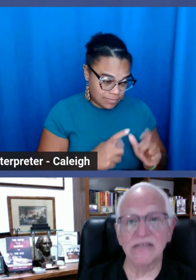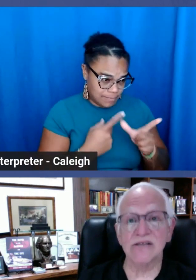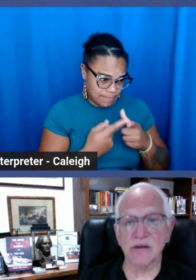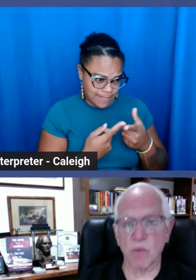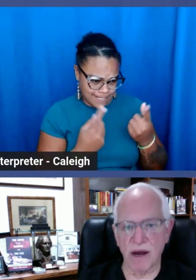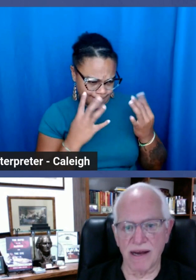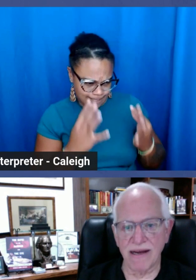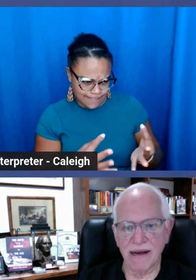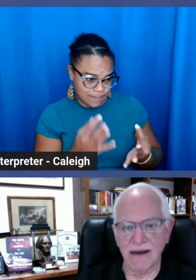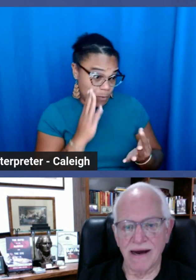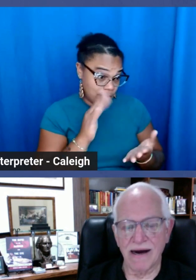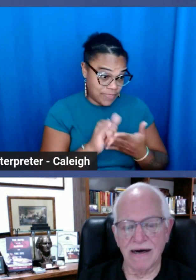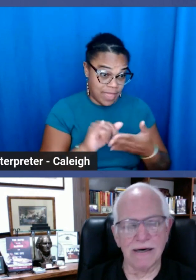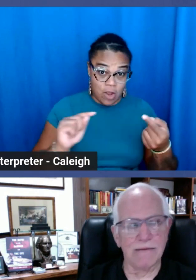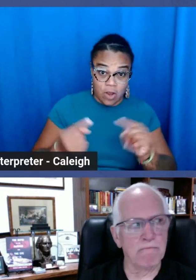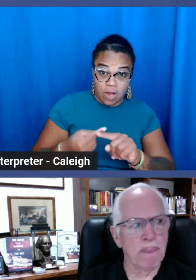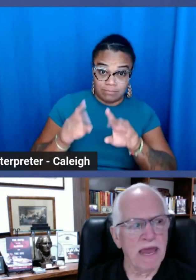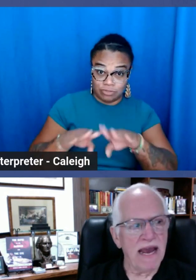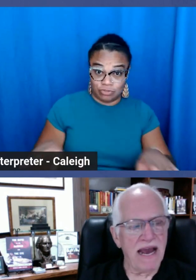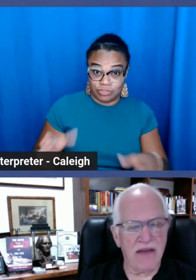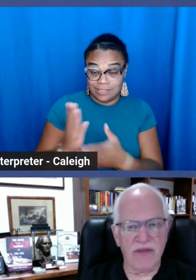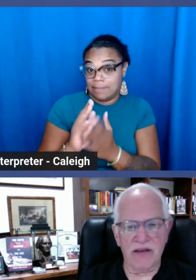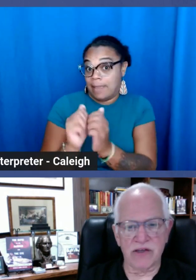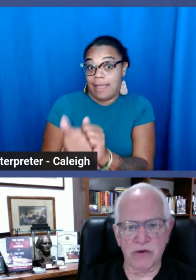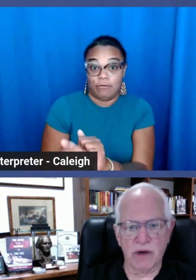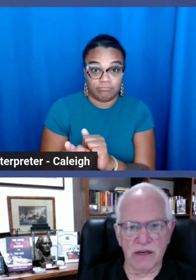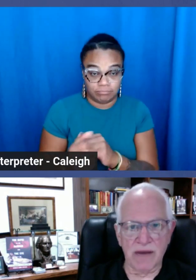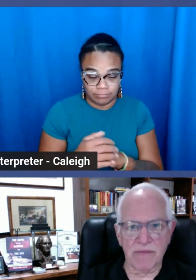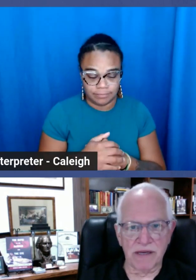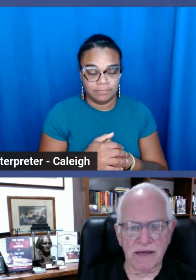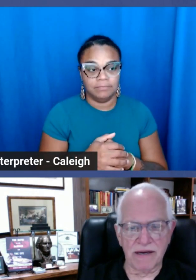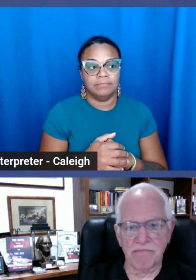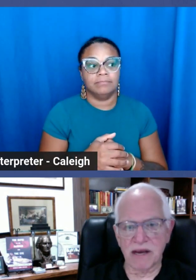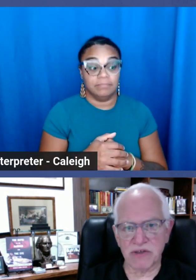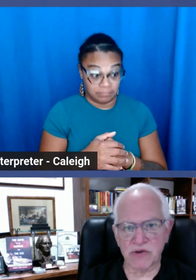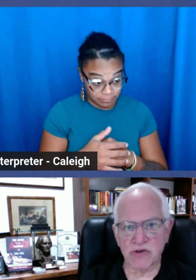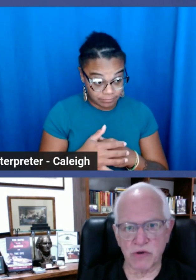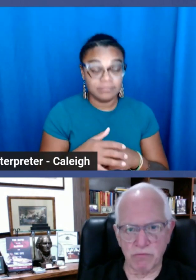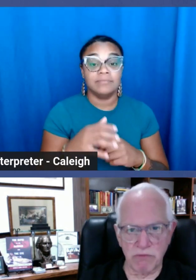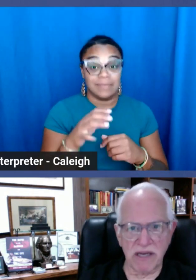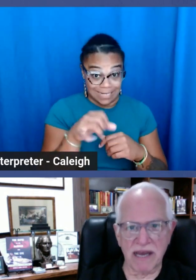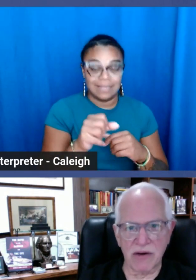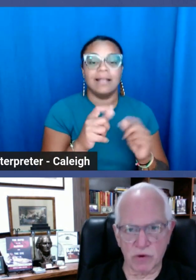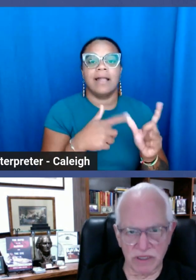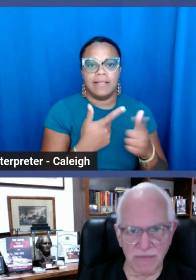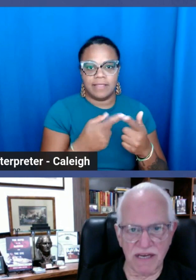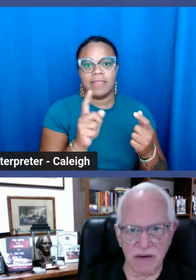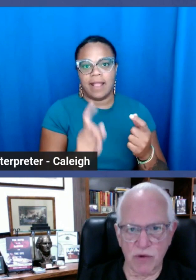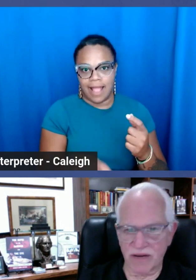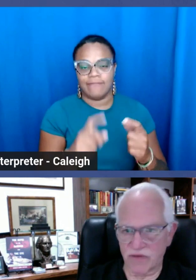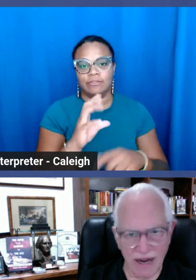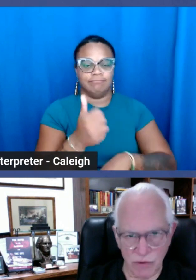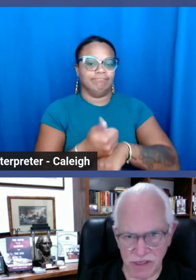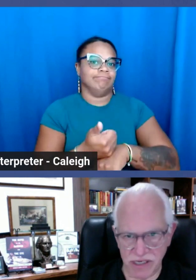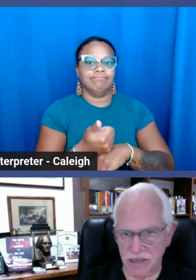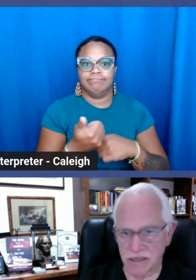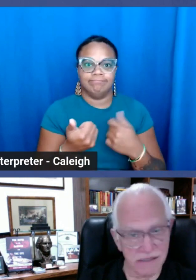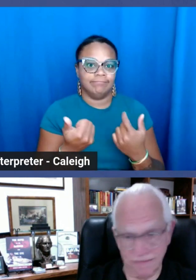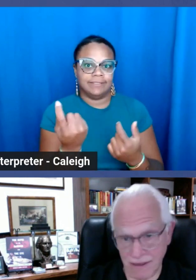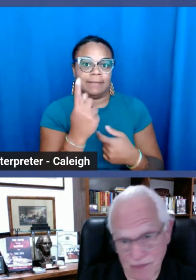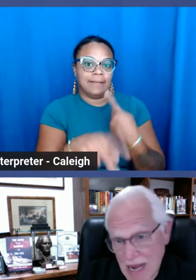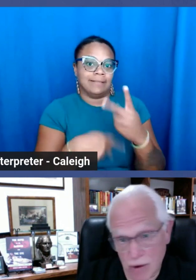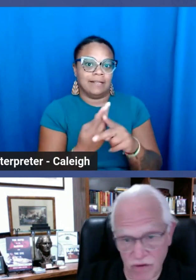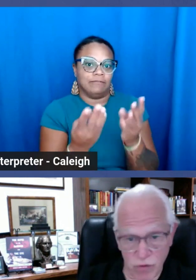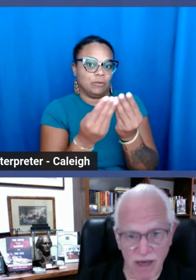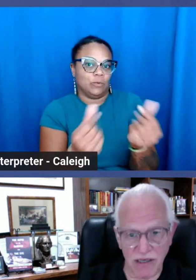children in some way, and then to adopt measures to mitigate or eliminate whatever that risk